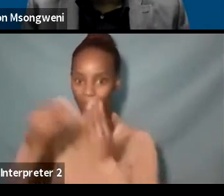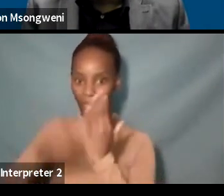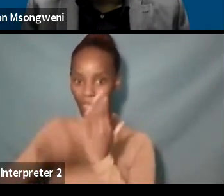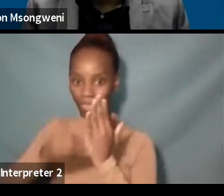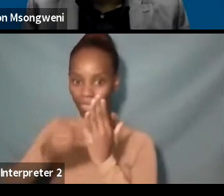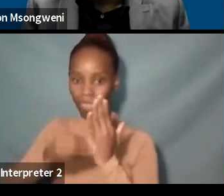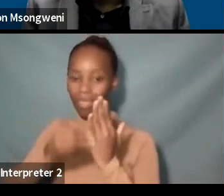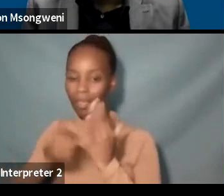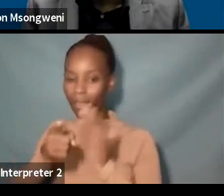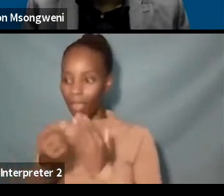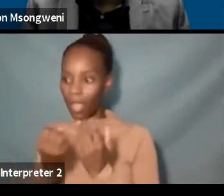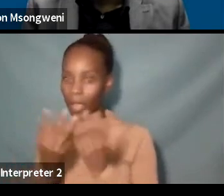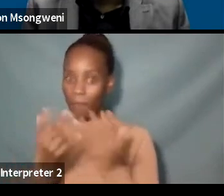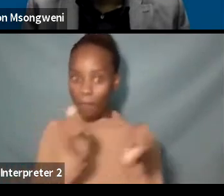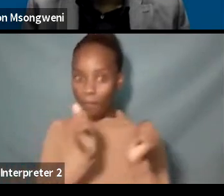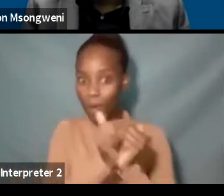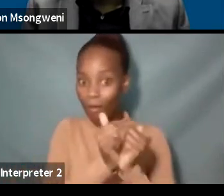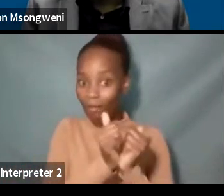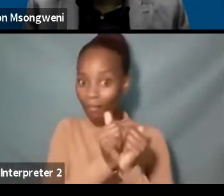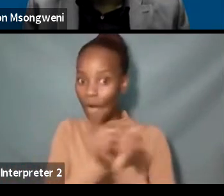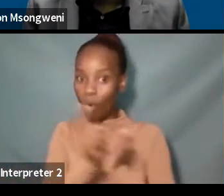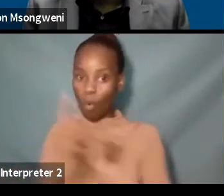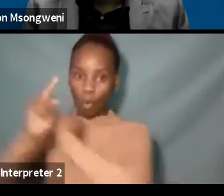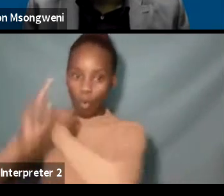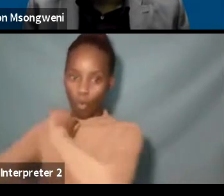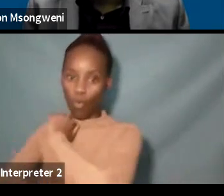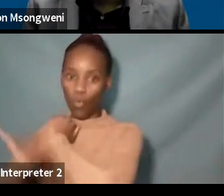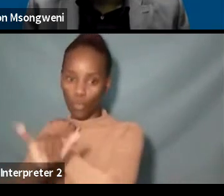Prosecuting Authority space at this stage. Thank you, Chair.